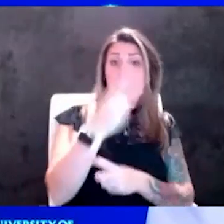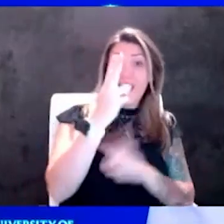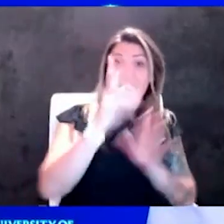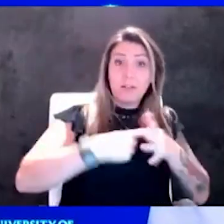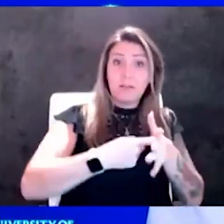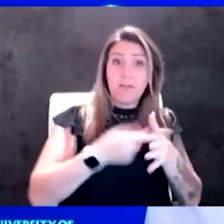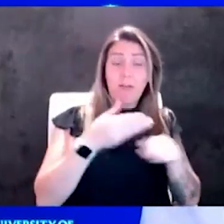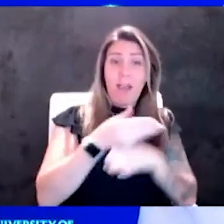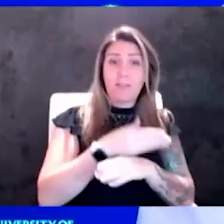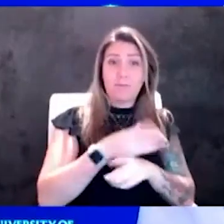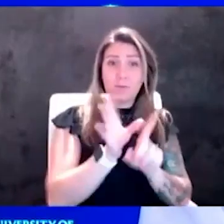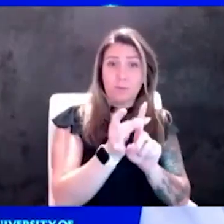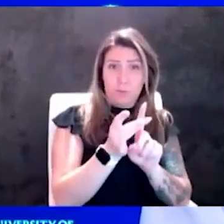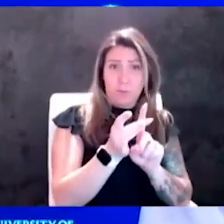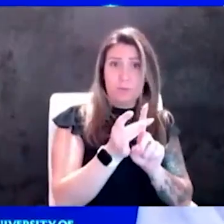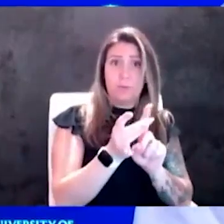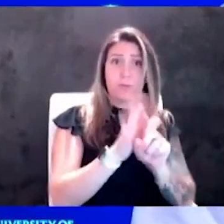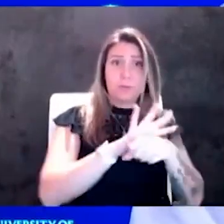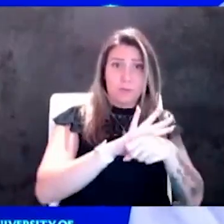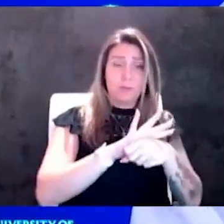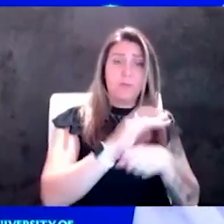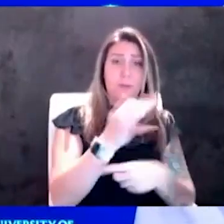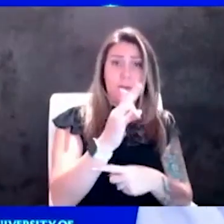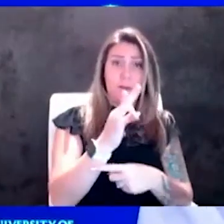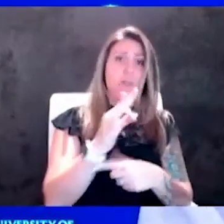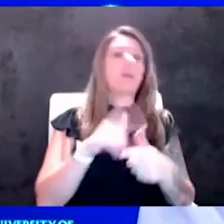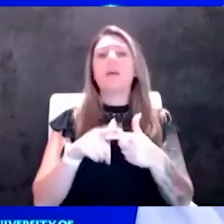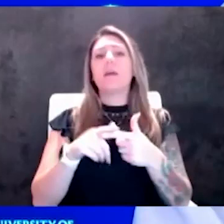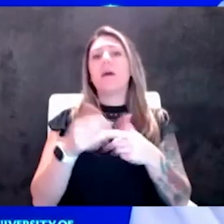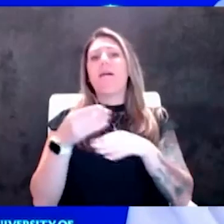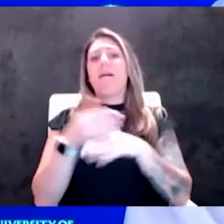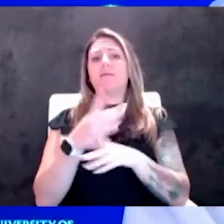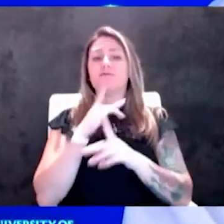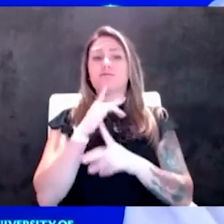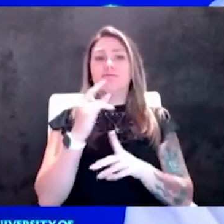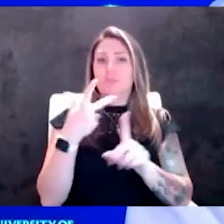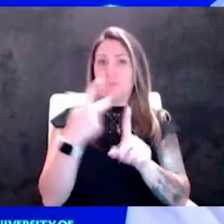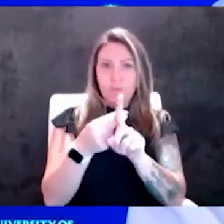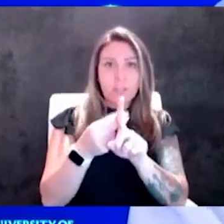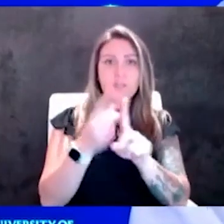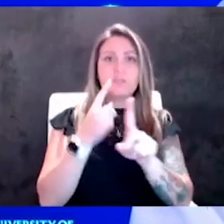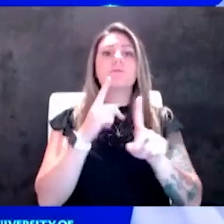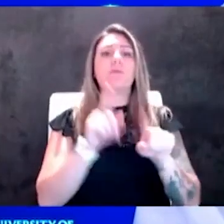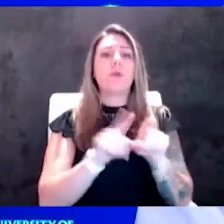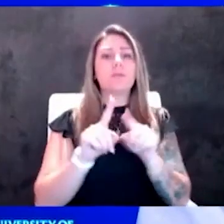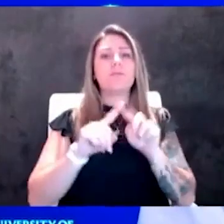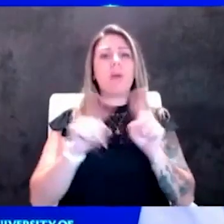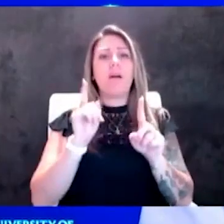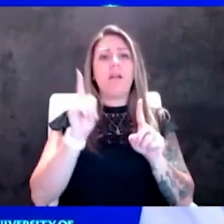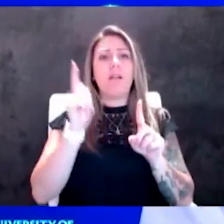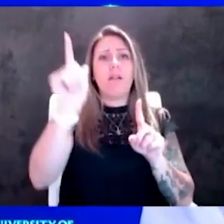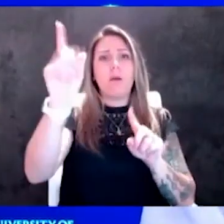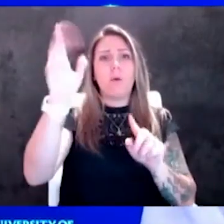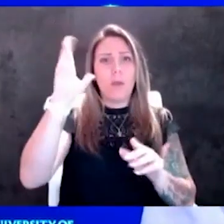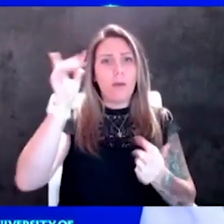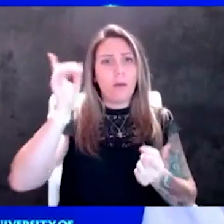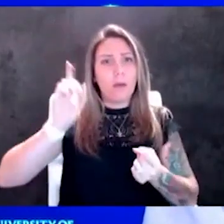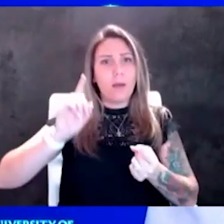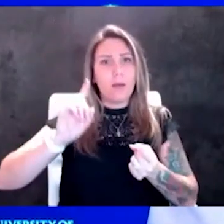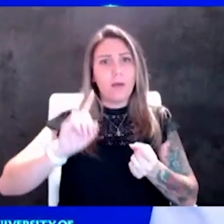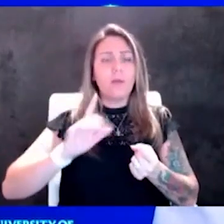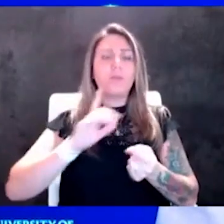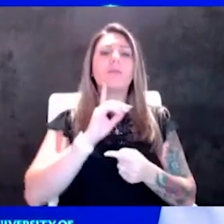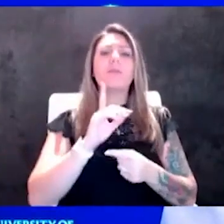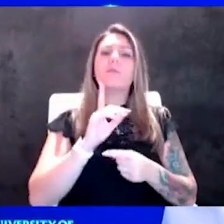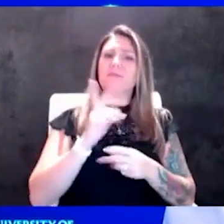infection or after vaccination, and those go down. You know, looking at some of this on the Antibiotics score, it's really difficult to say exactly what